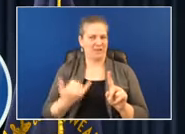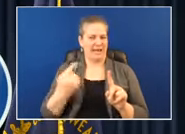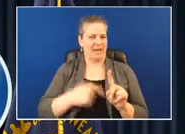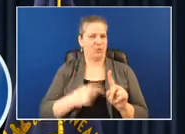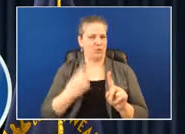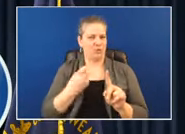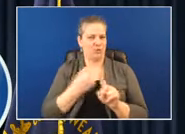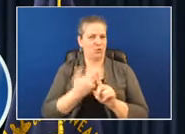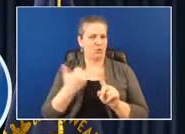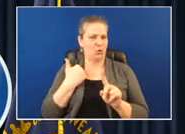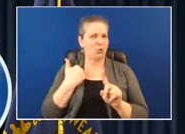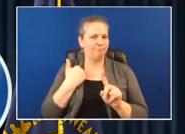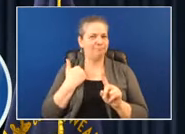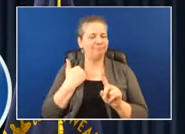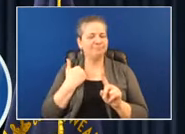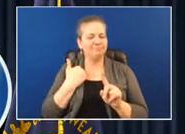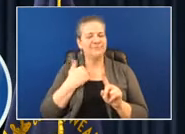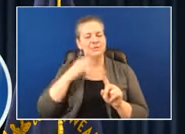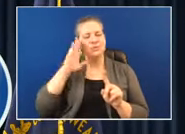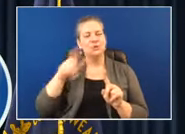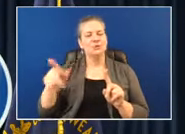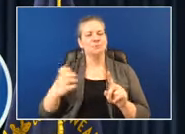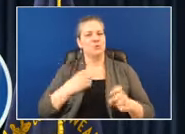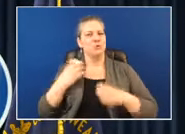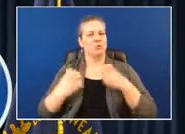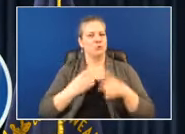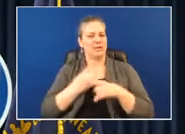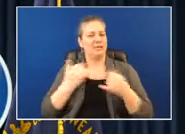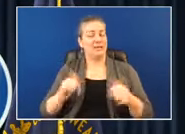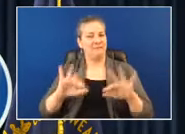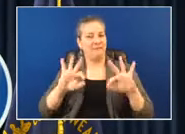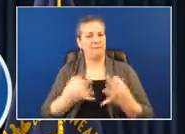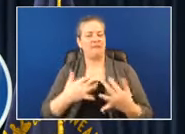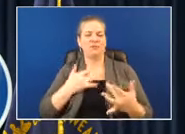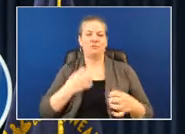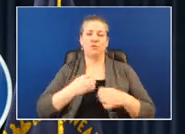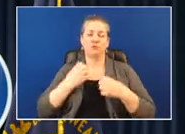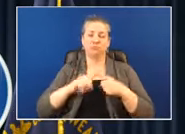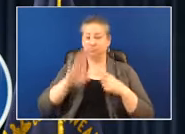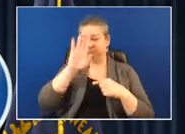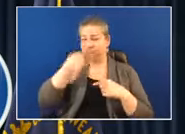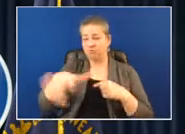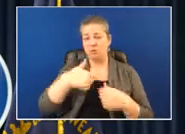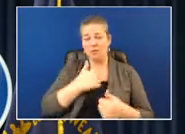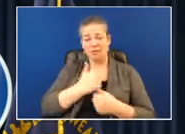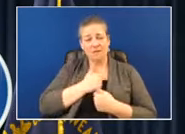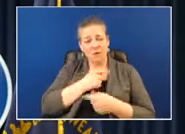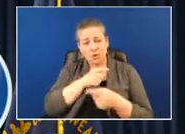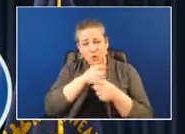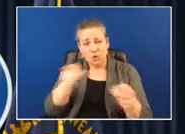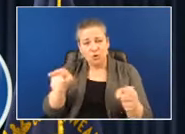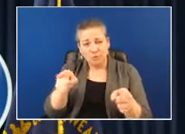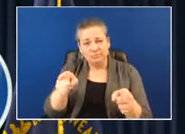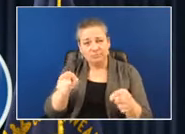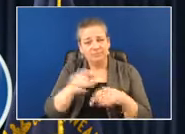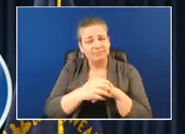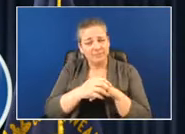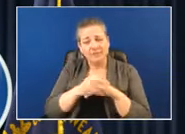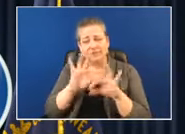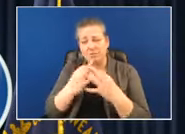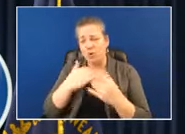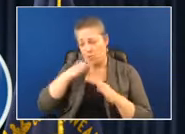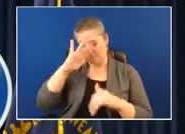I know a very emotional moment for this family, but I hope you know we love you and hope this bill can